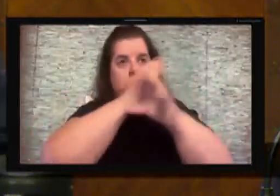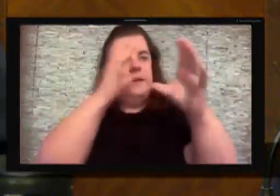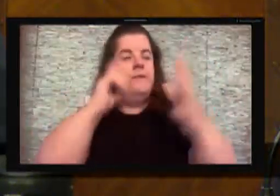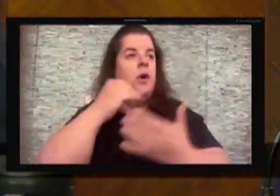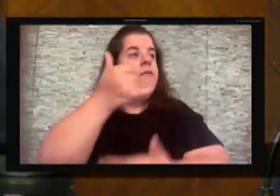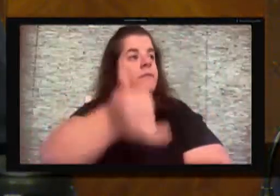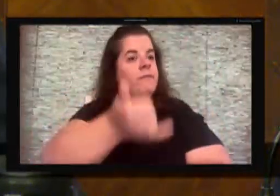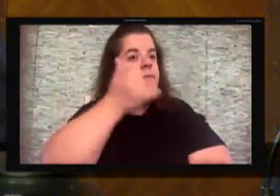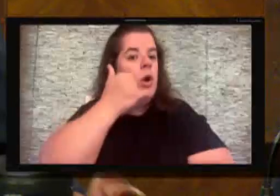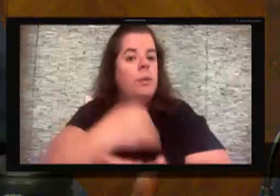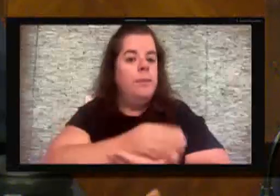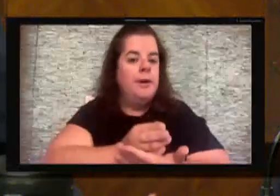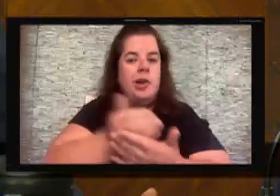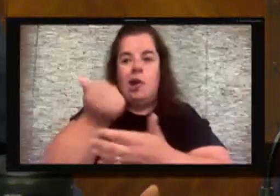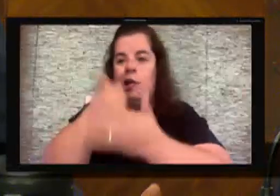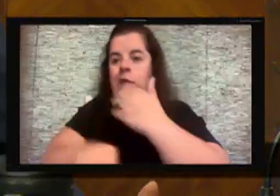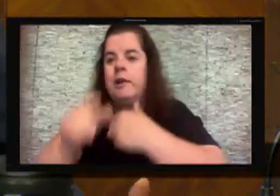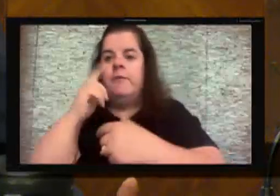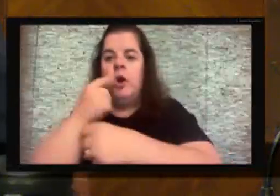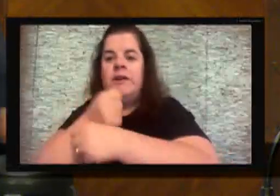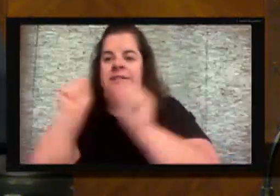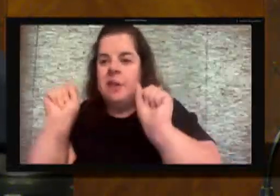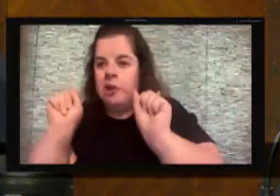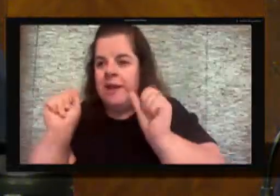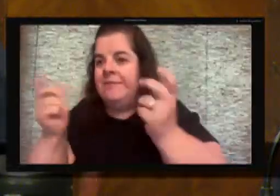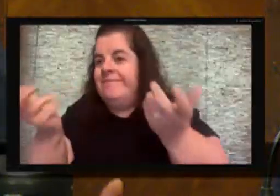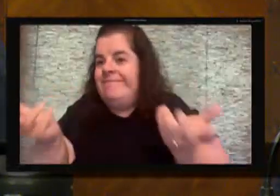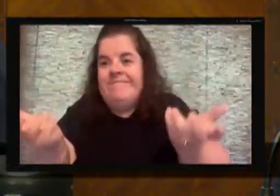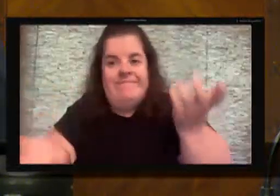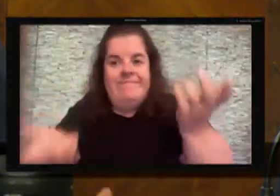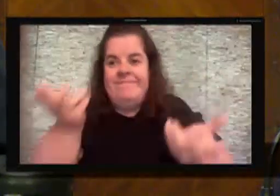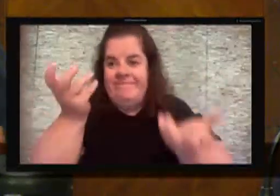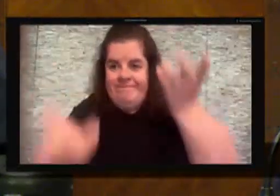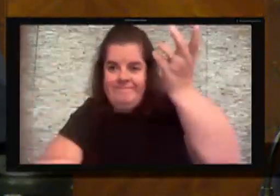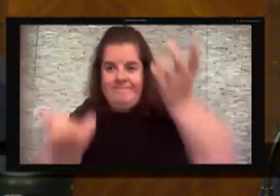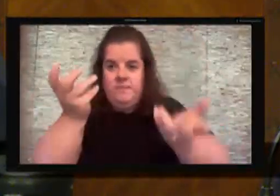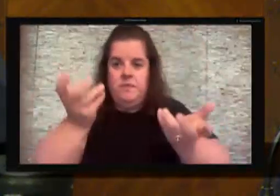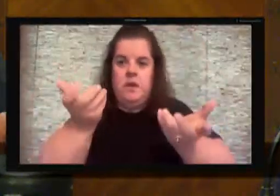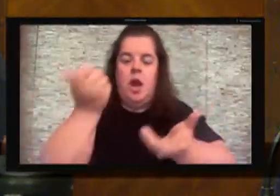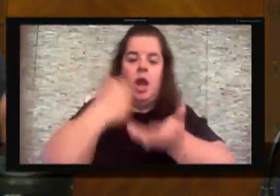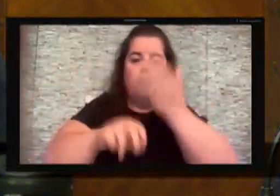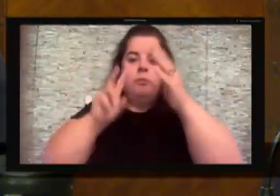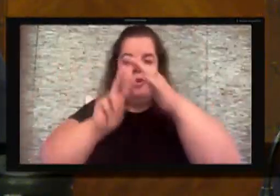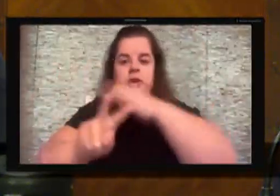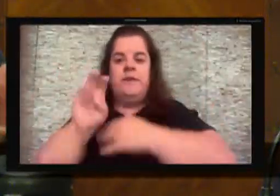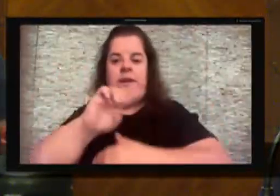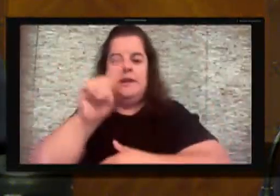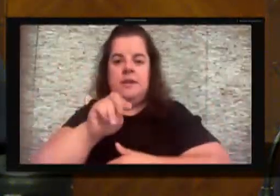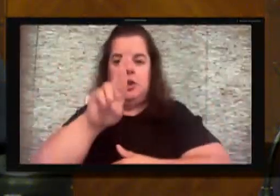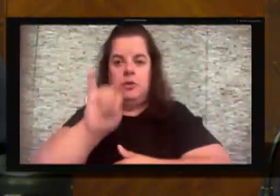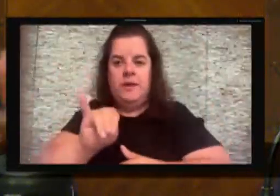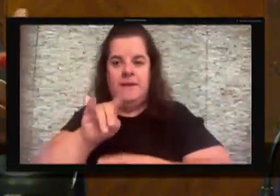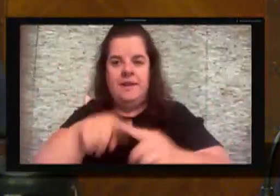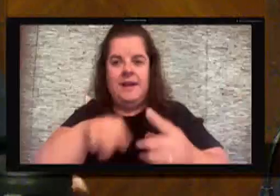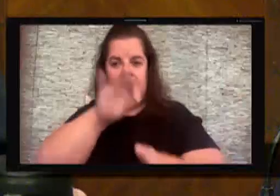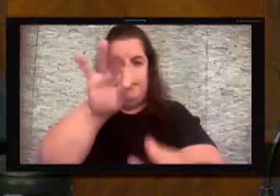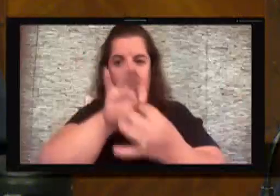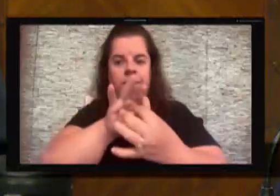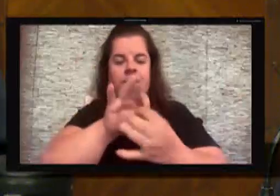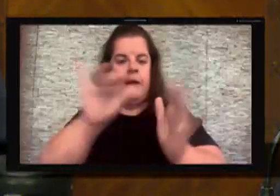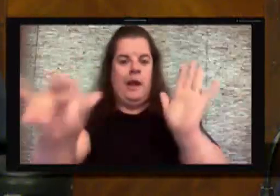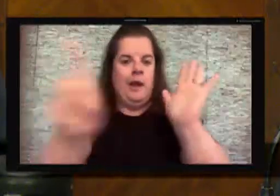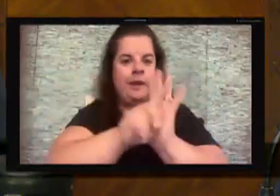we under-projected for our security suite. We under-projected for Esri. So we cannot perfectly identify exactly